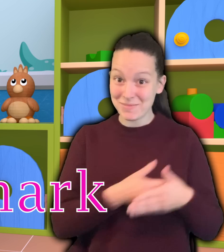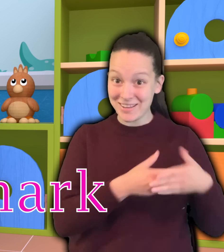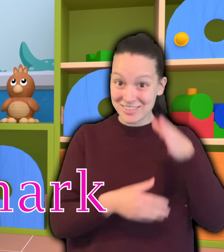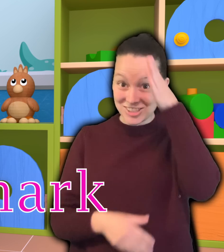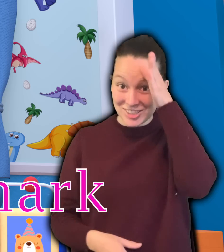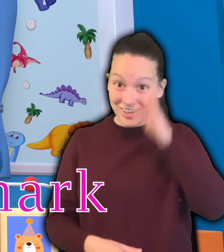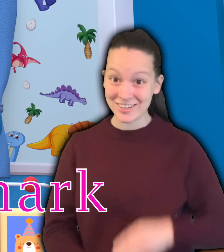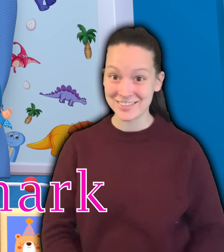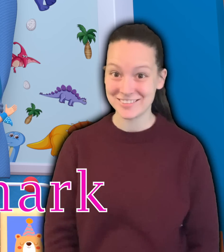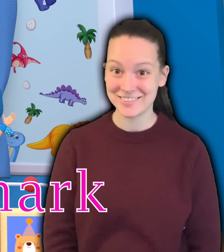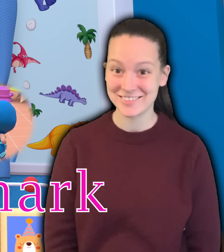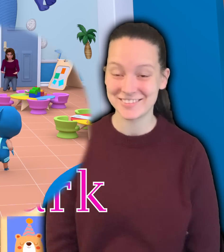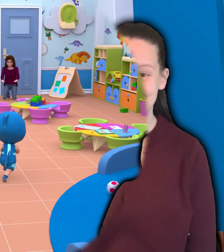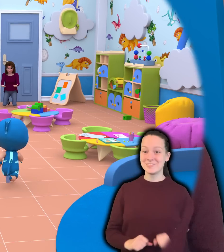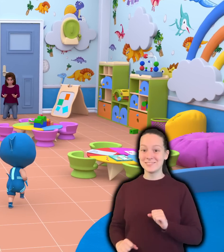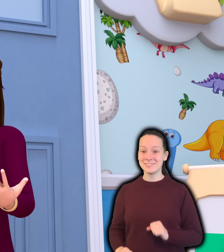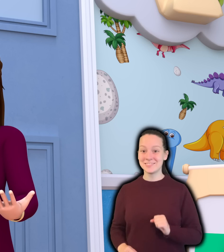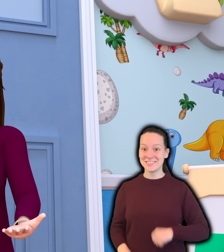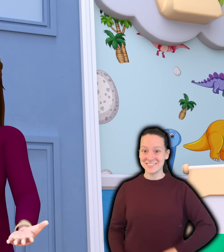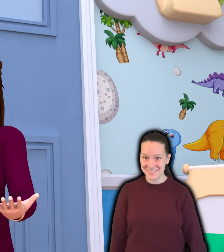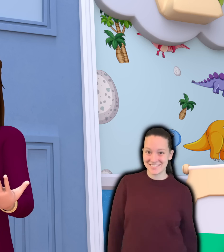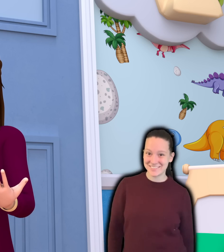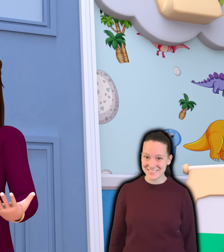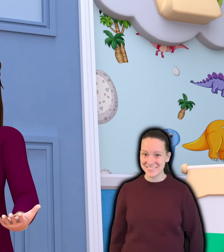Baby Shark.